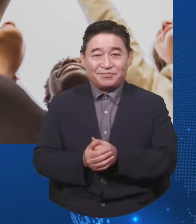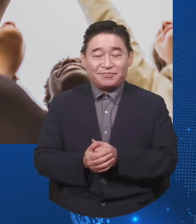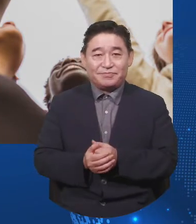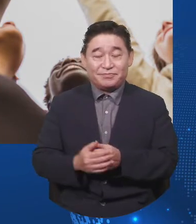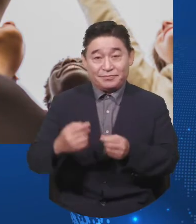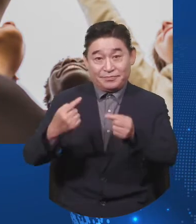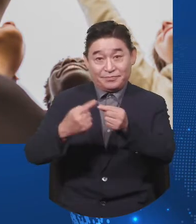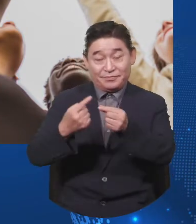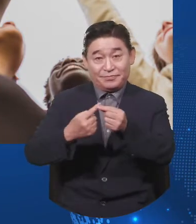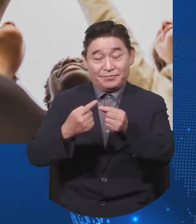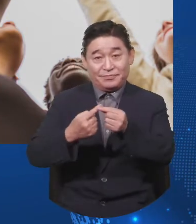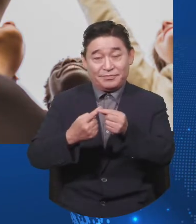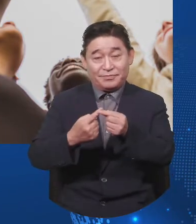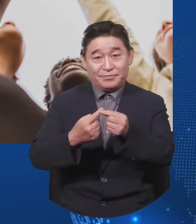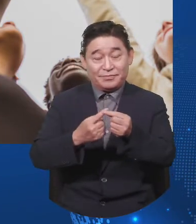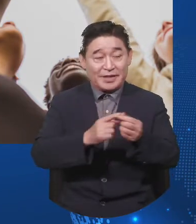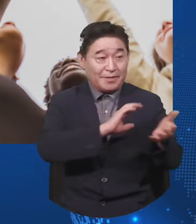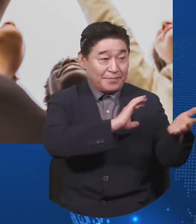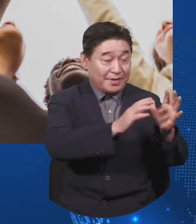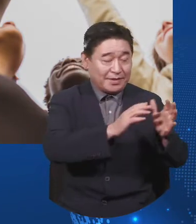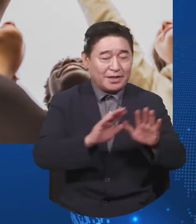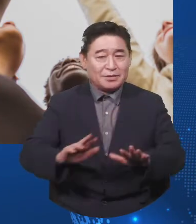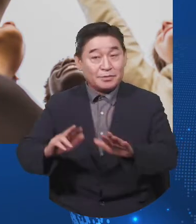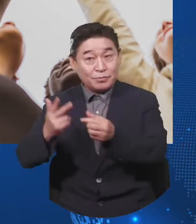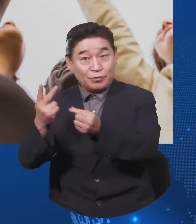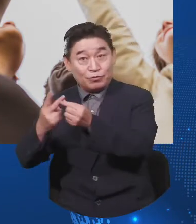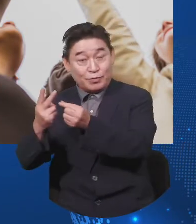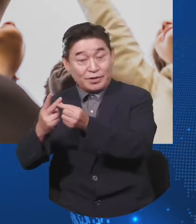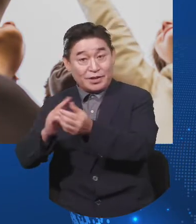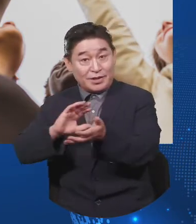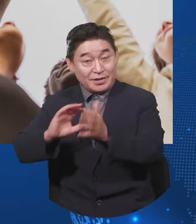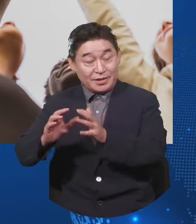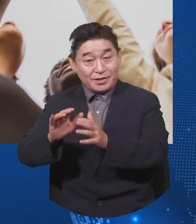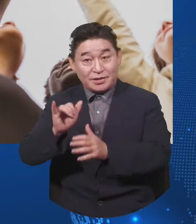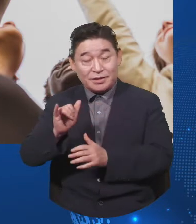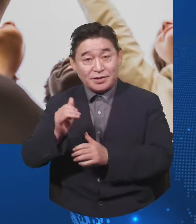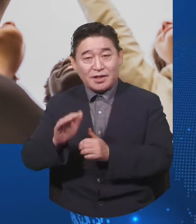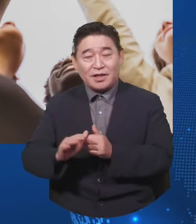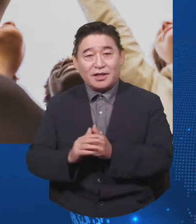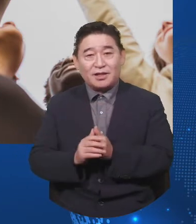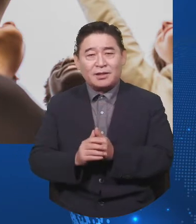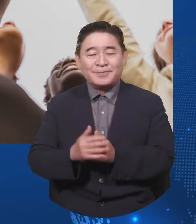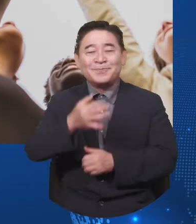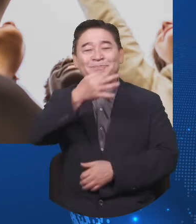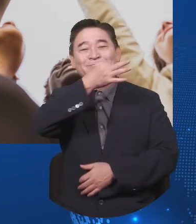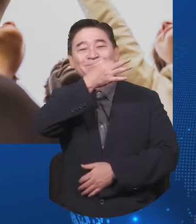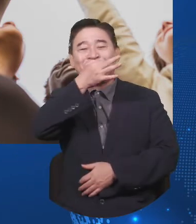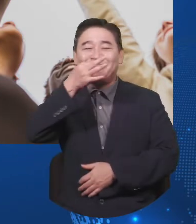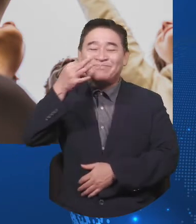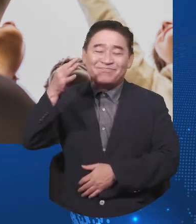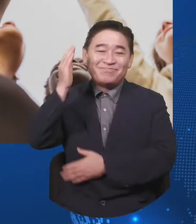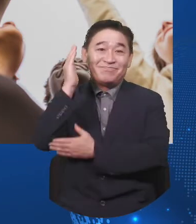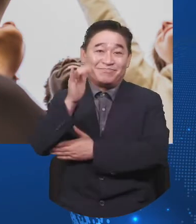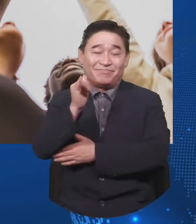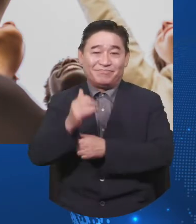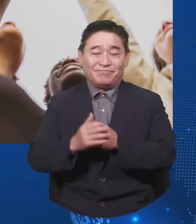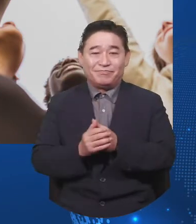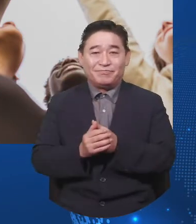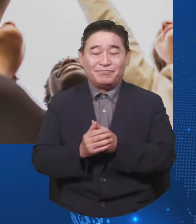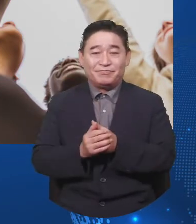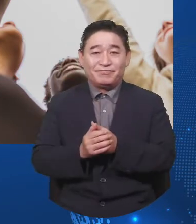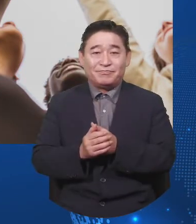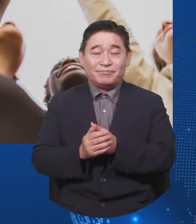the second session, it is to me very interesting and gratifying, if I can use that word,